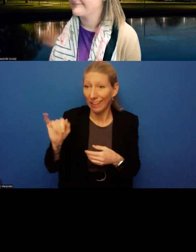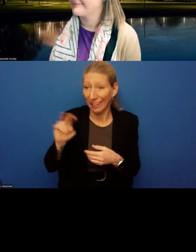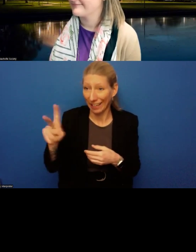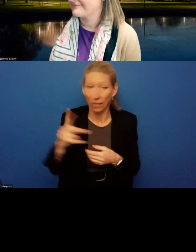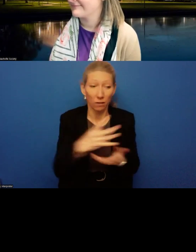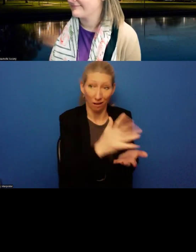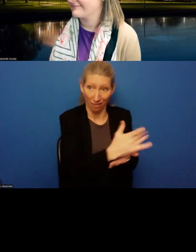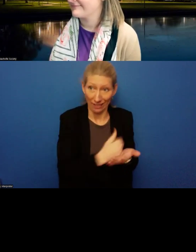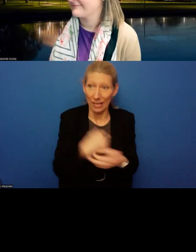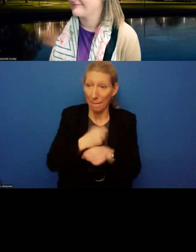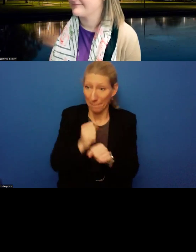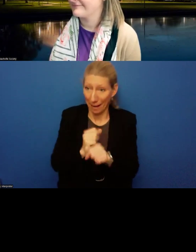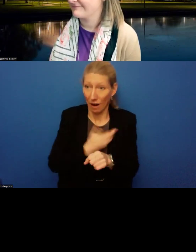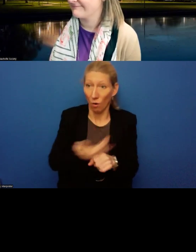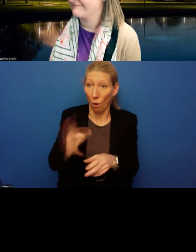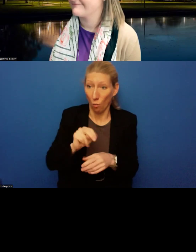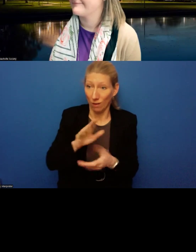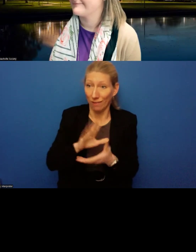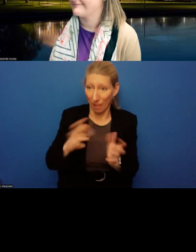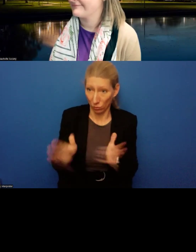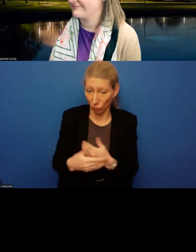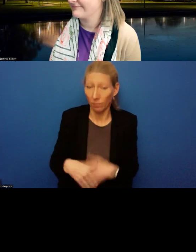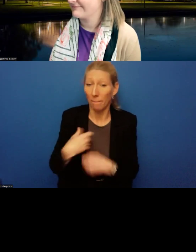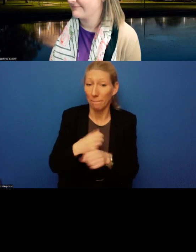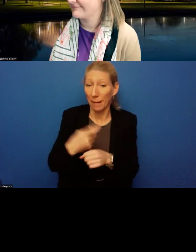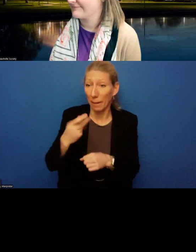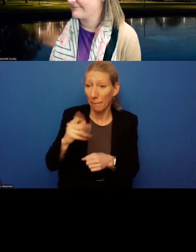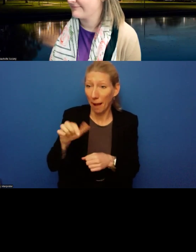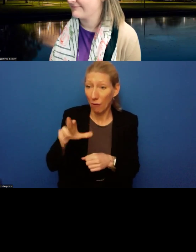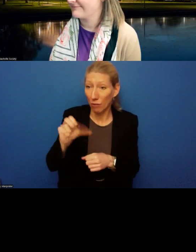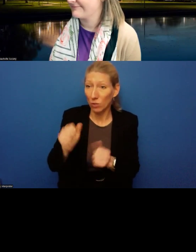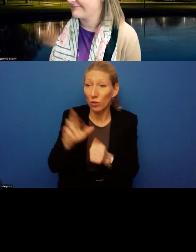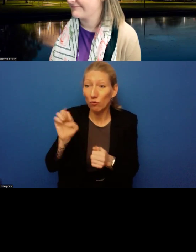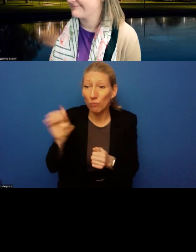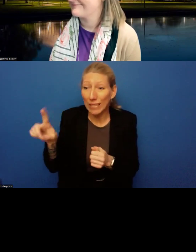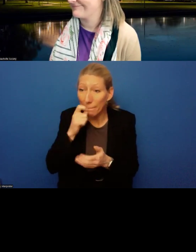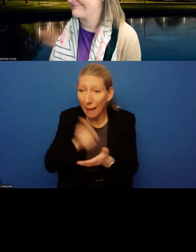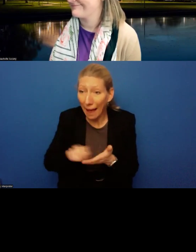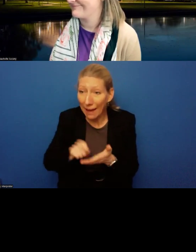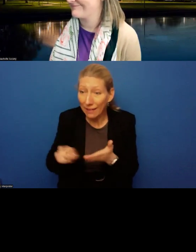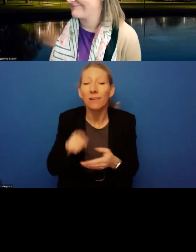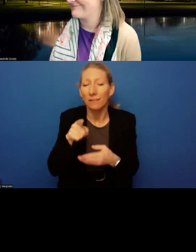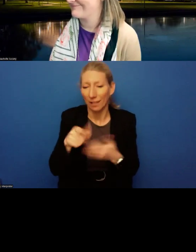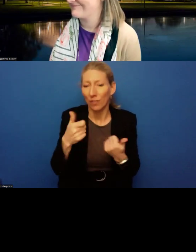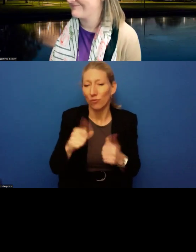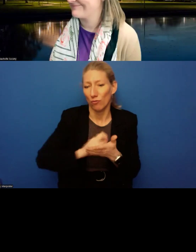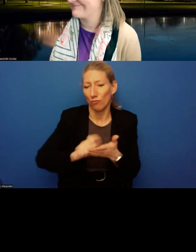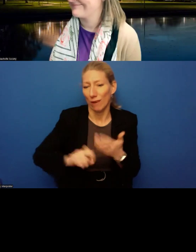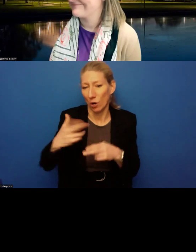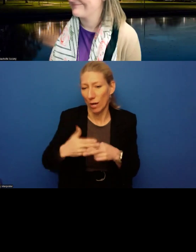classroom, on papyrus with reed pens. Using the Roman cursive alphabet, kids tried writing their